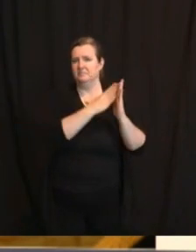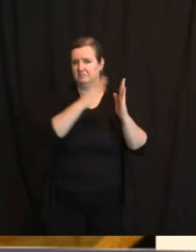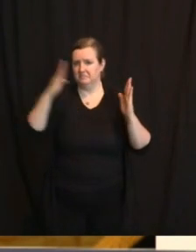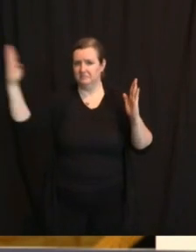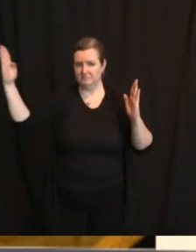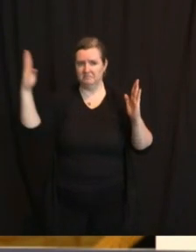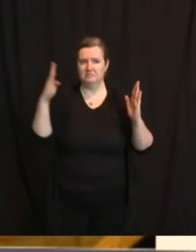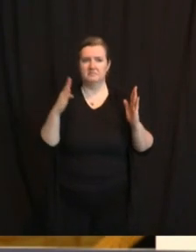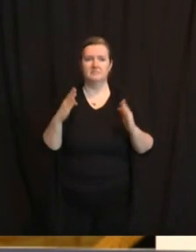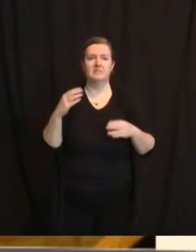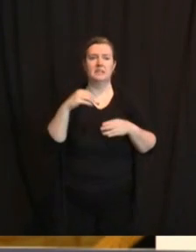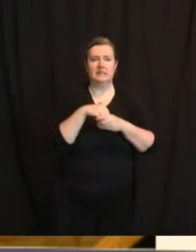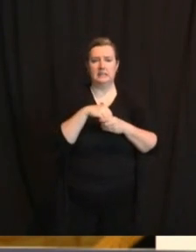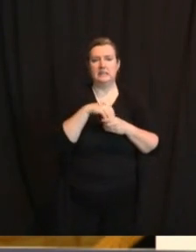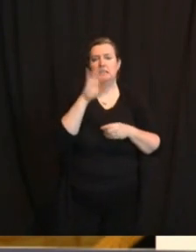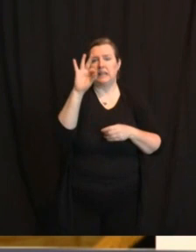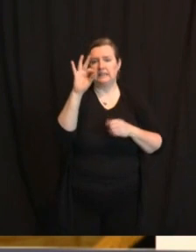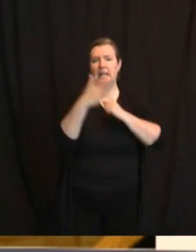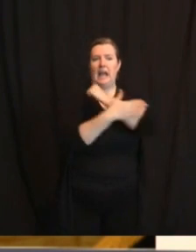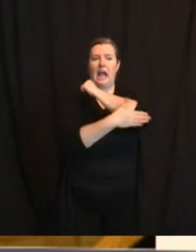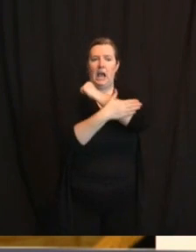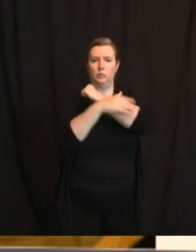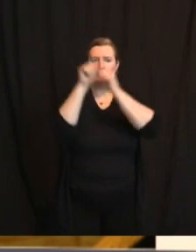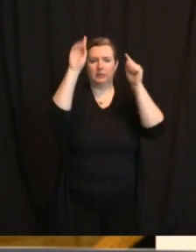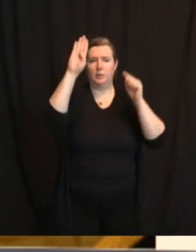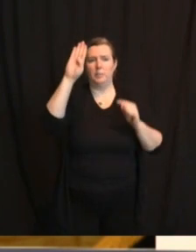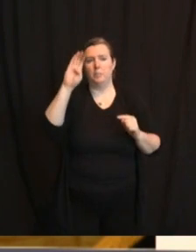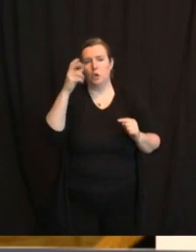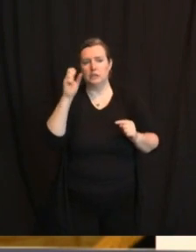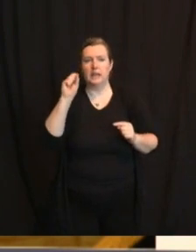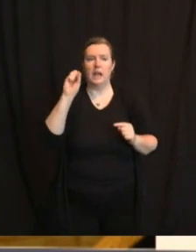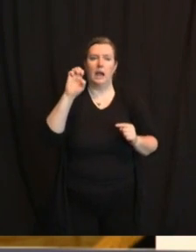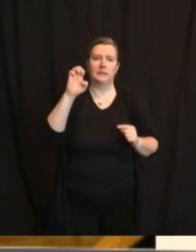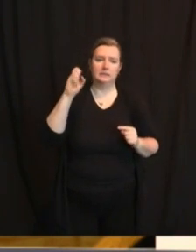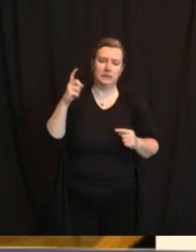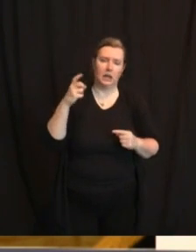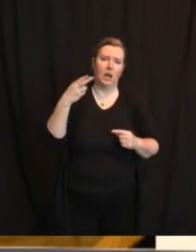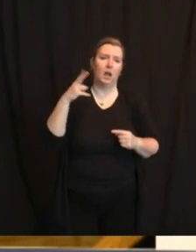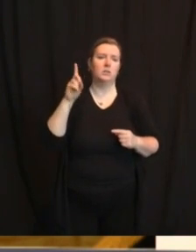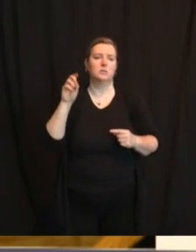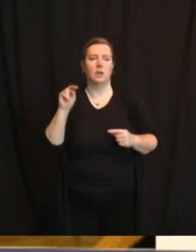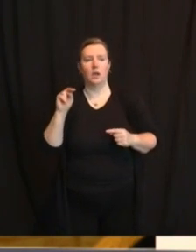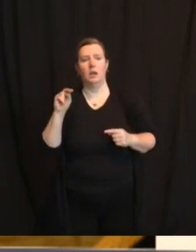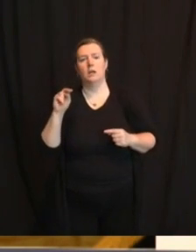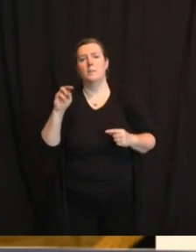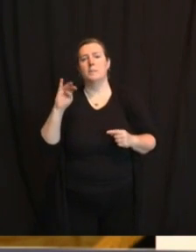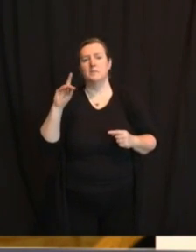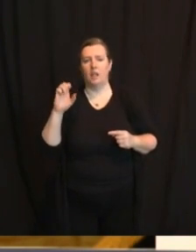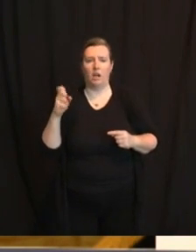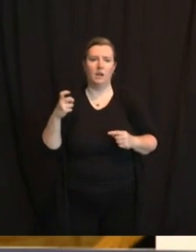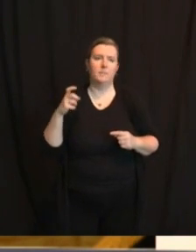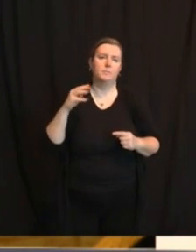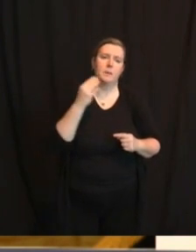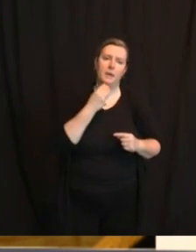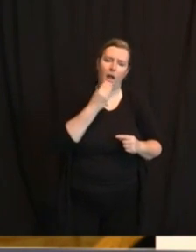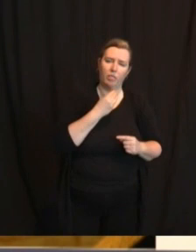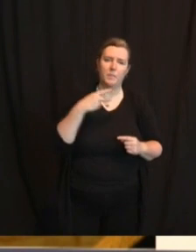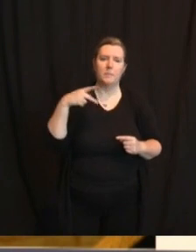counties: Bergen, Essex, Gloucester, Hudson, Middlesex, Monmouth, Passaic, Union, and